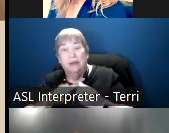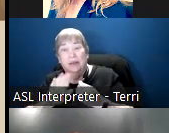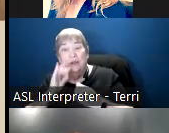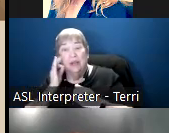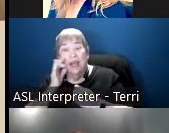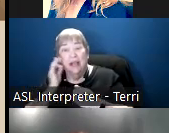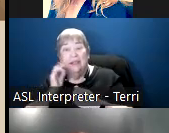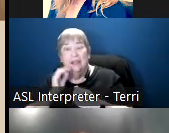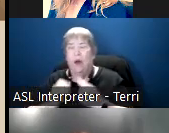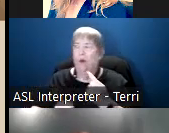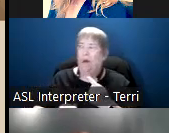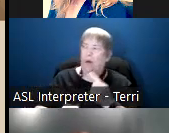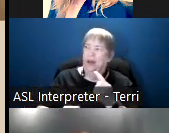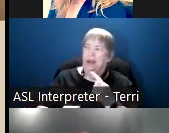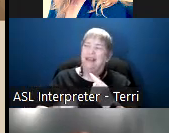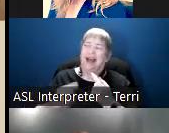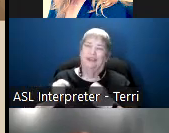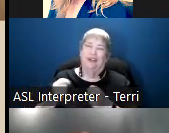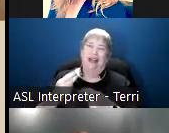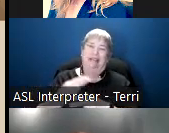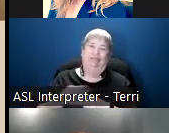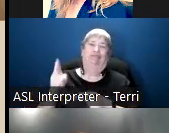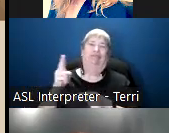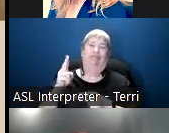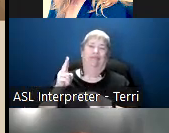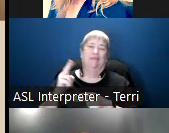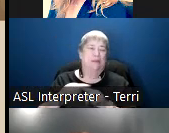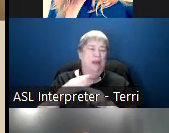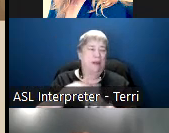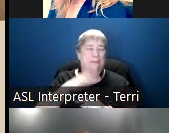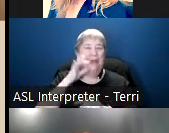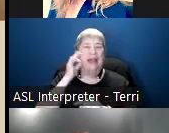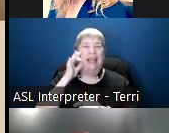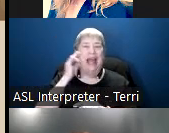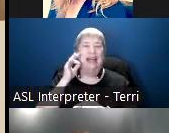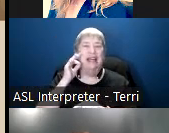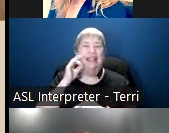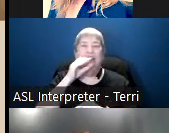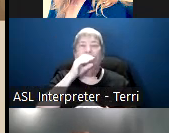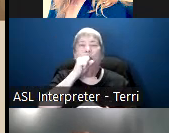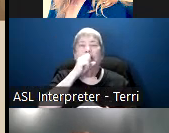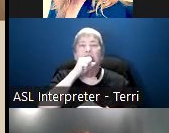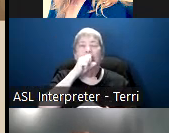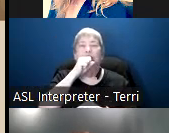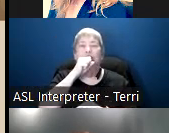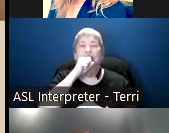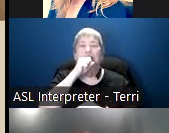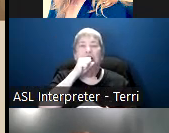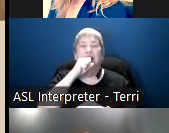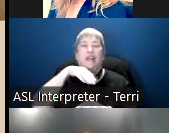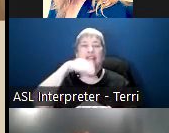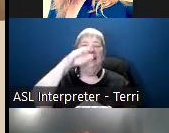about my cat. So I'll try to keep it brief. My cat is the orange striped cat in the